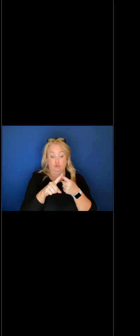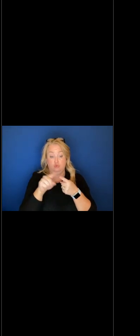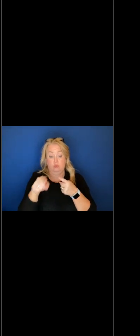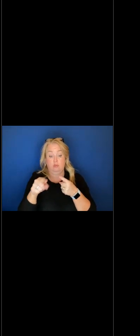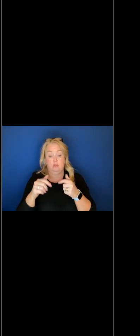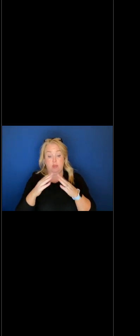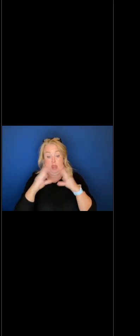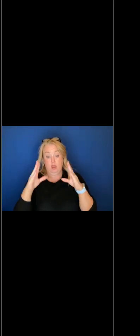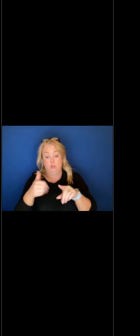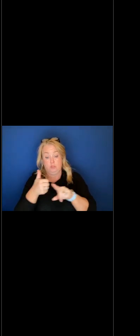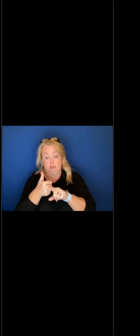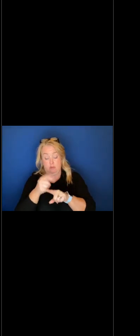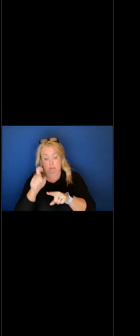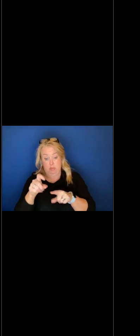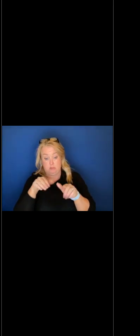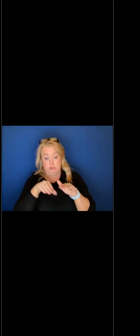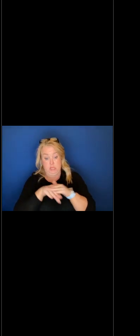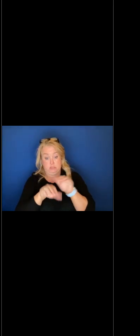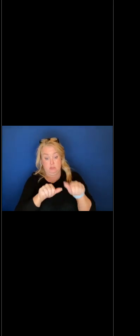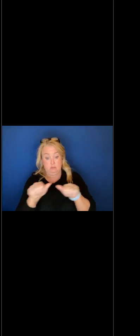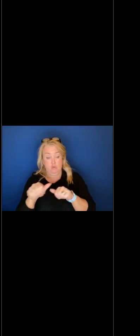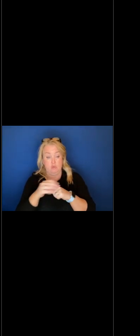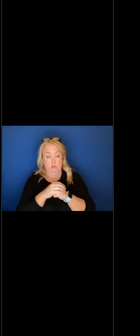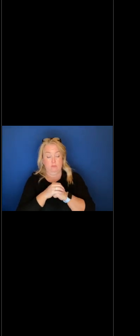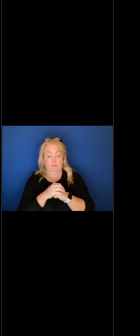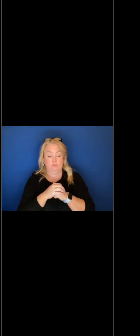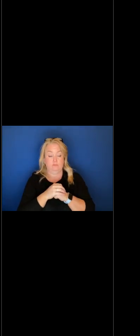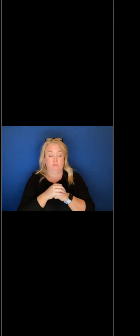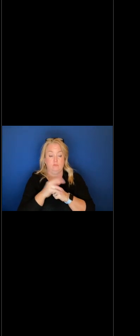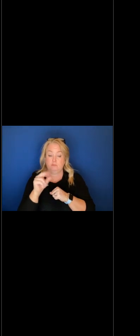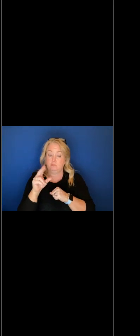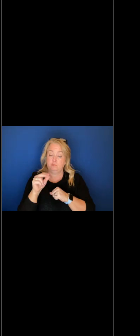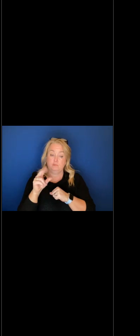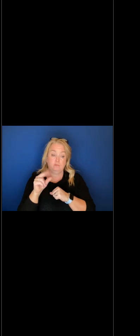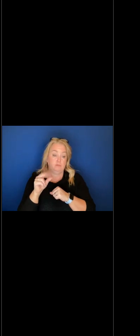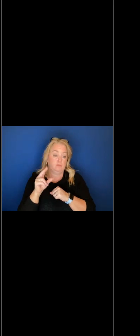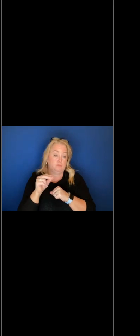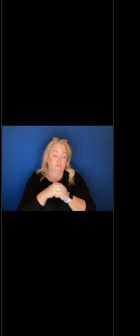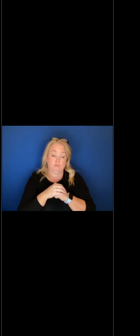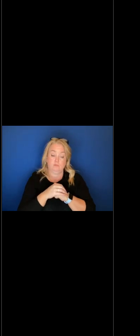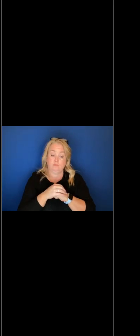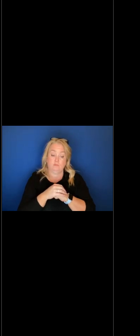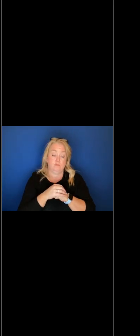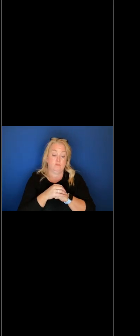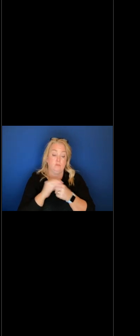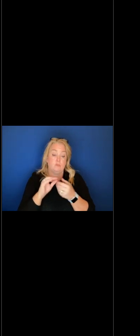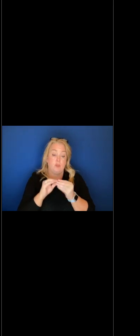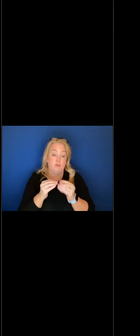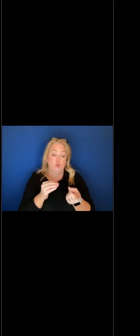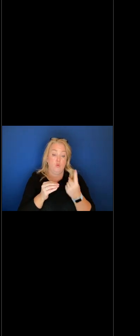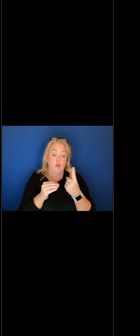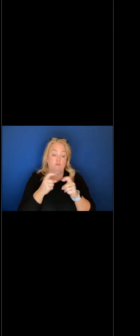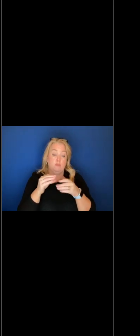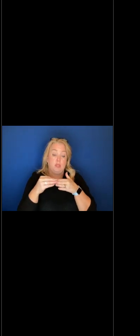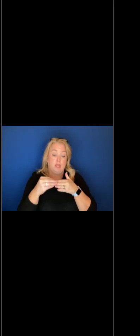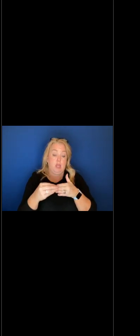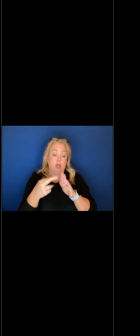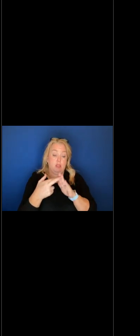unit have to be accessible? The answer is no. Under requirement 1 of the